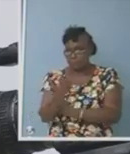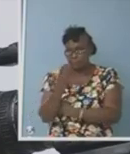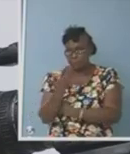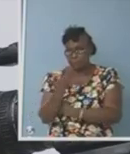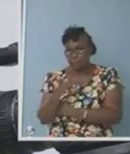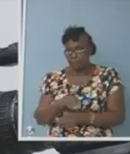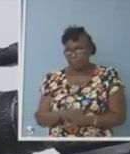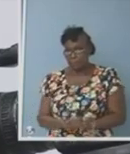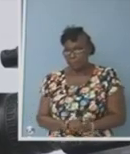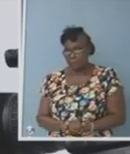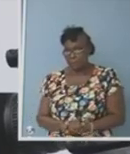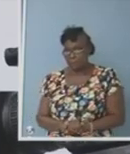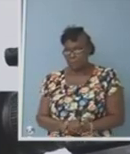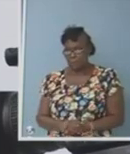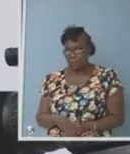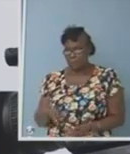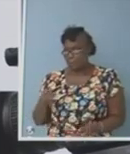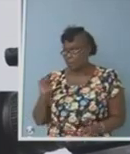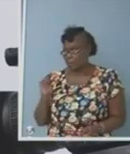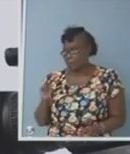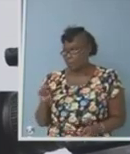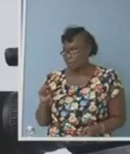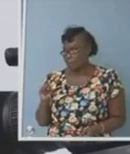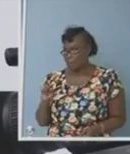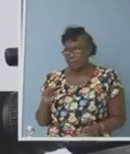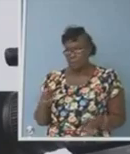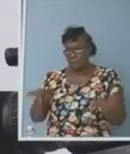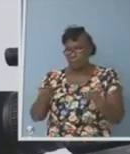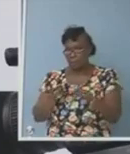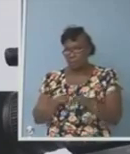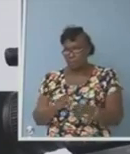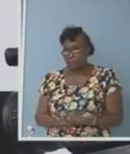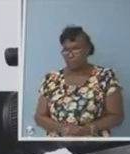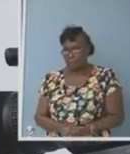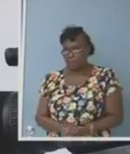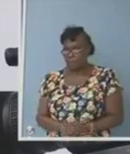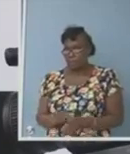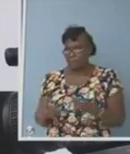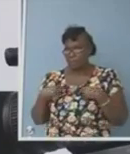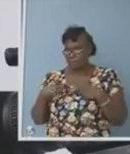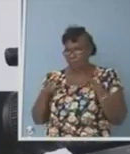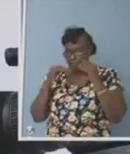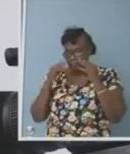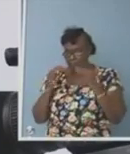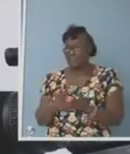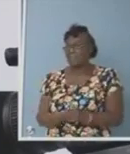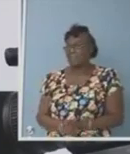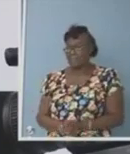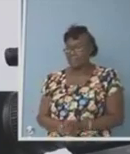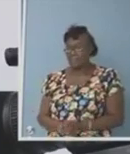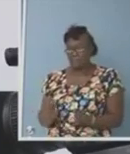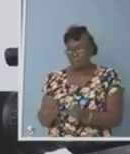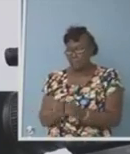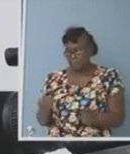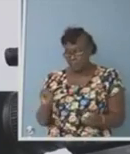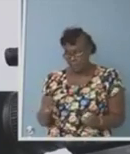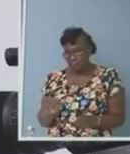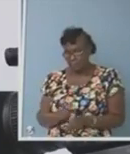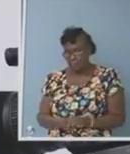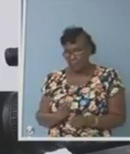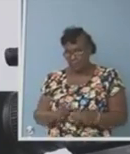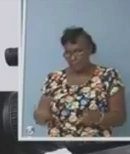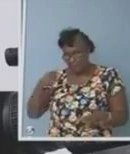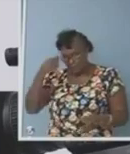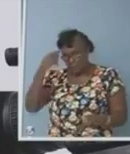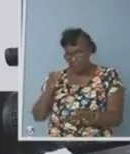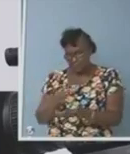meetings with these supermarkets or other agencies as to, we know that the information is out there, but they believe that they